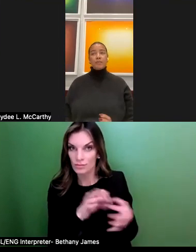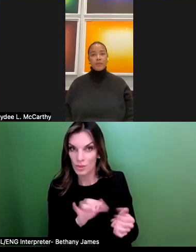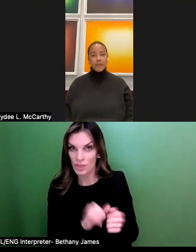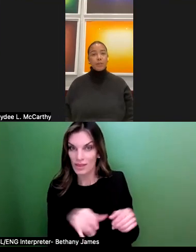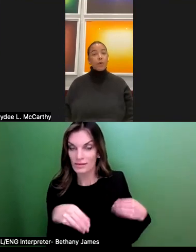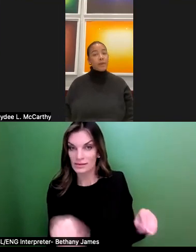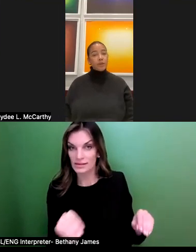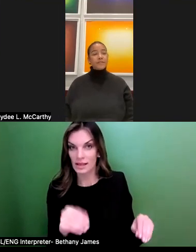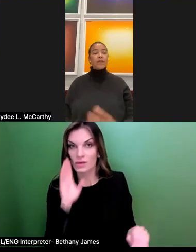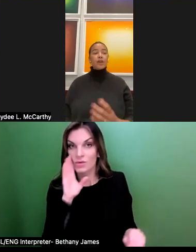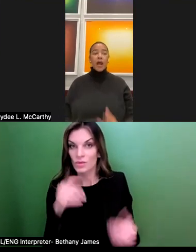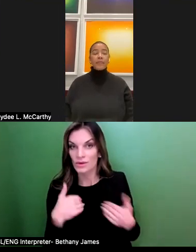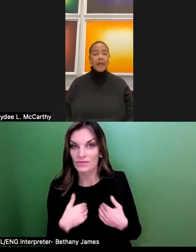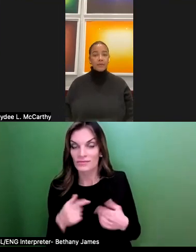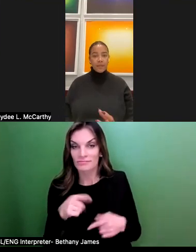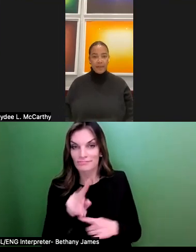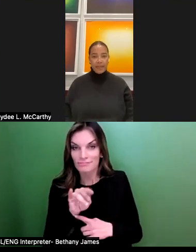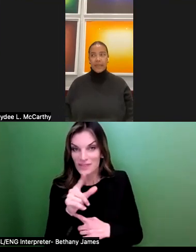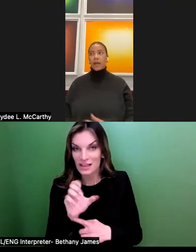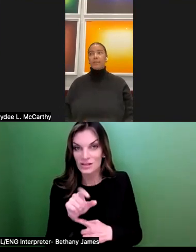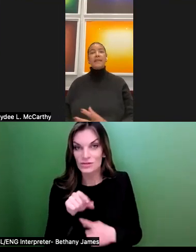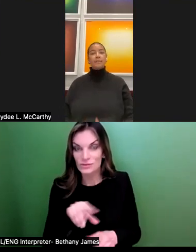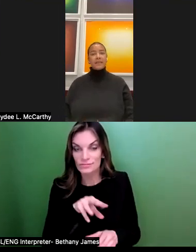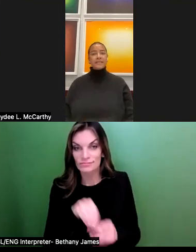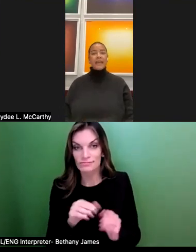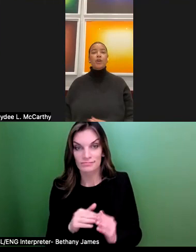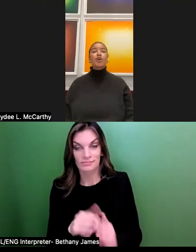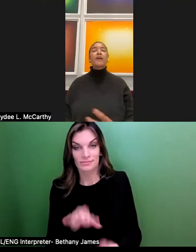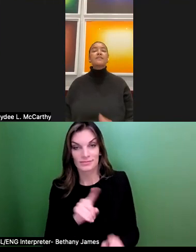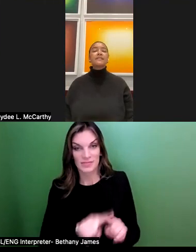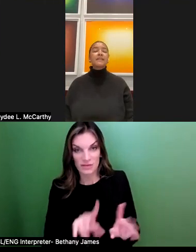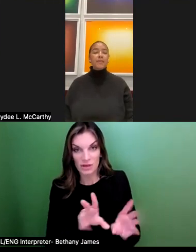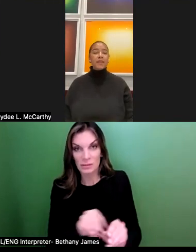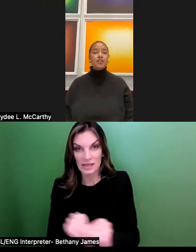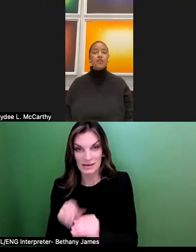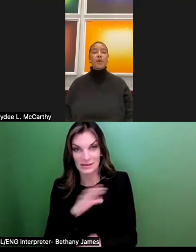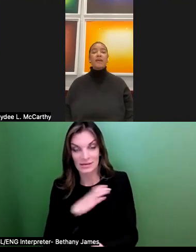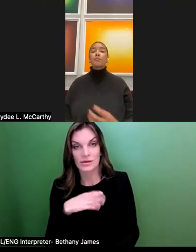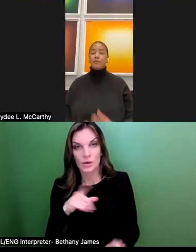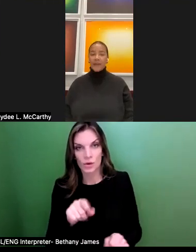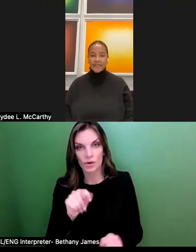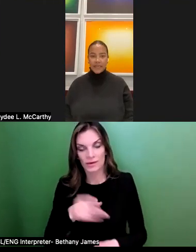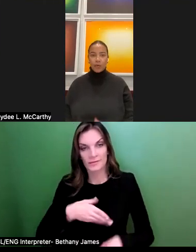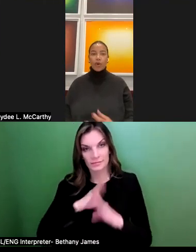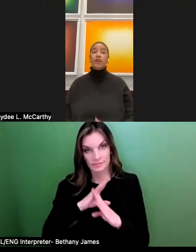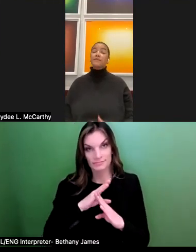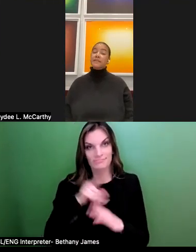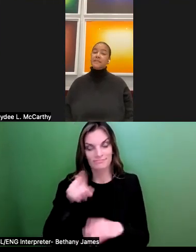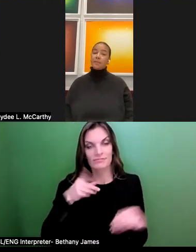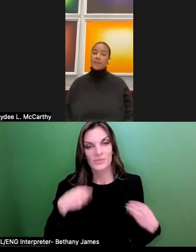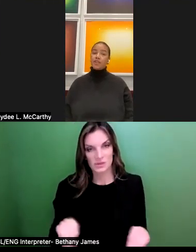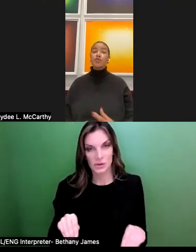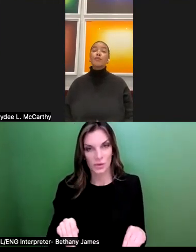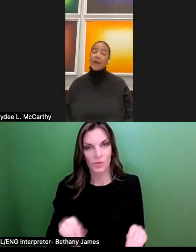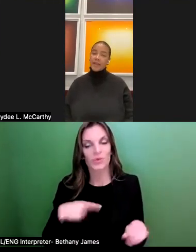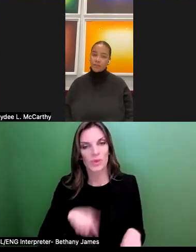are village board members that are on that committee and on many committees and could have done something to have prevented it, or could have done